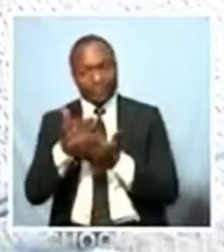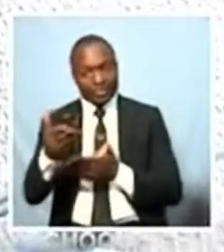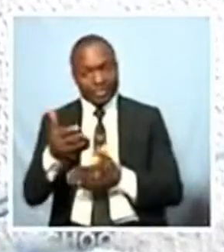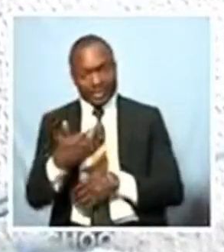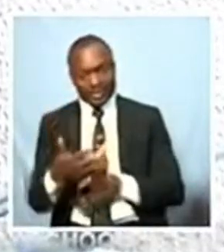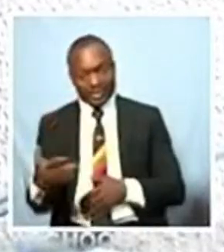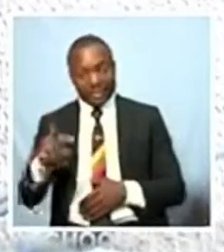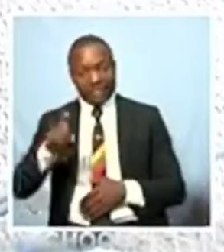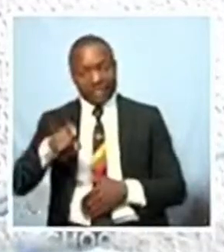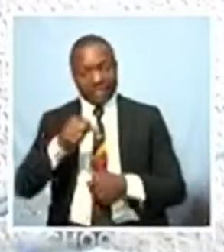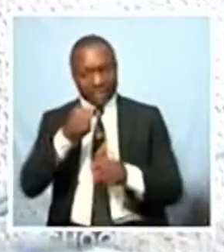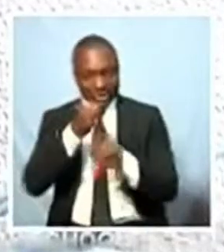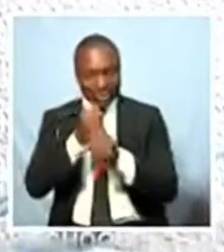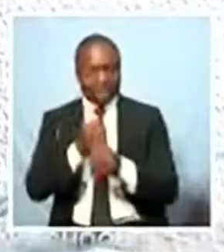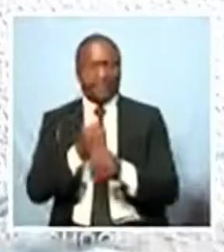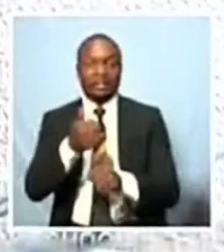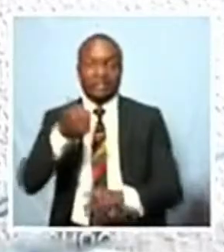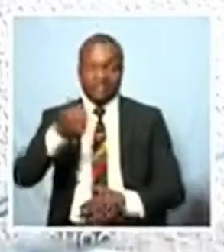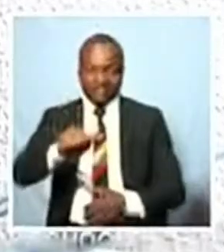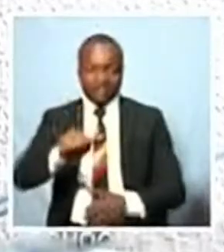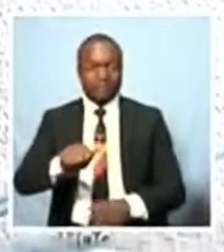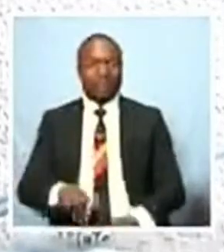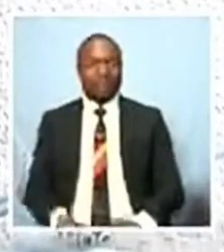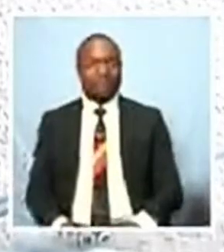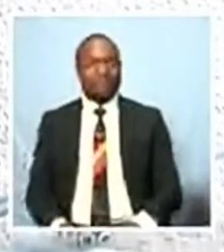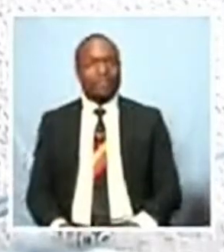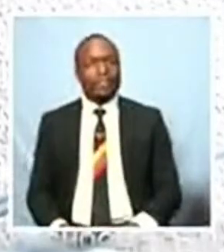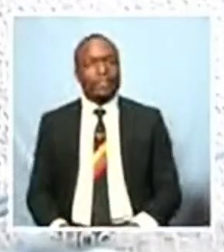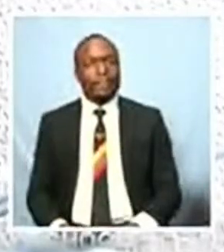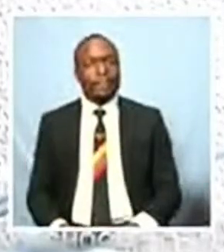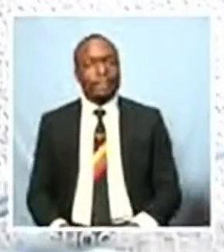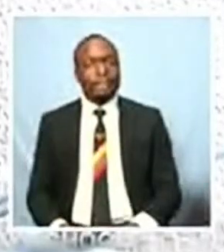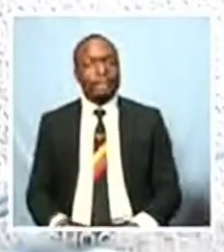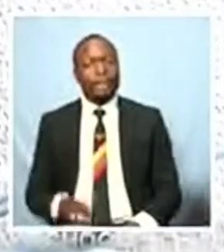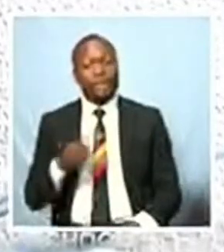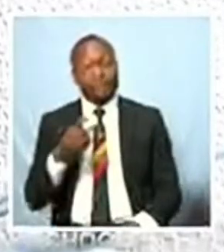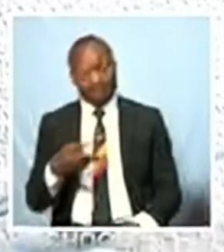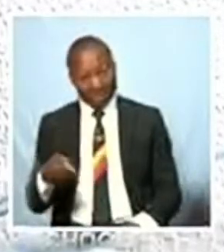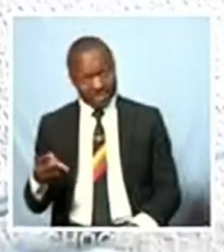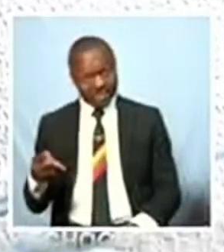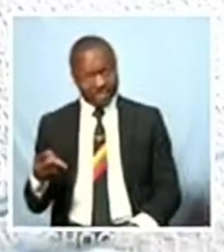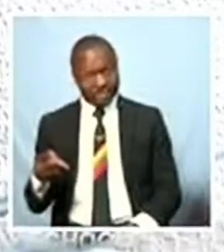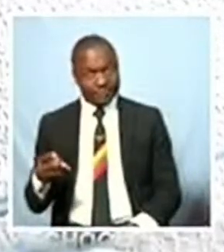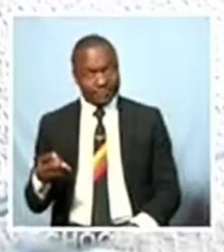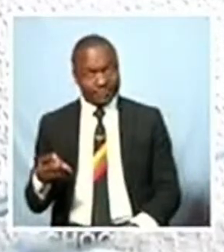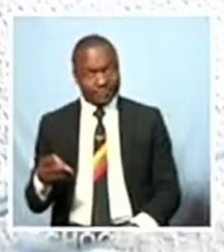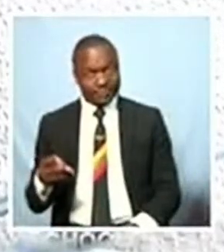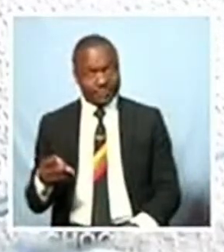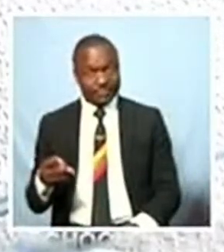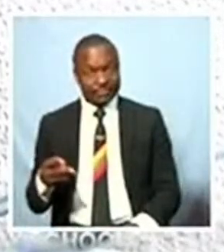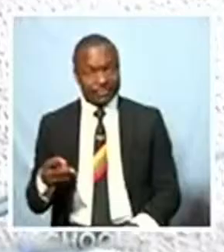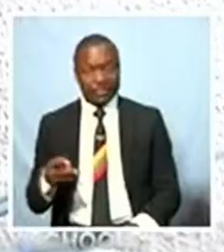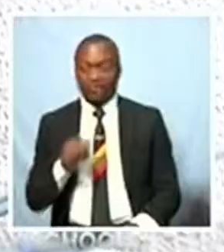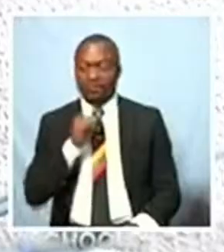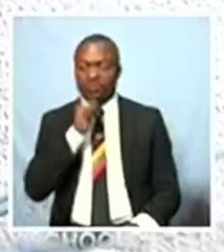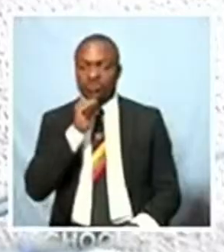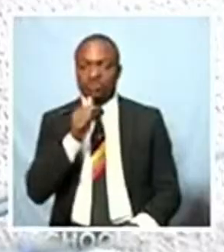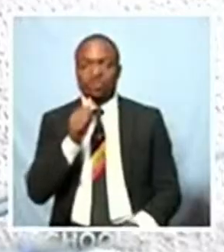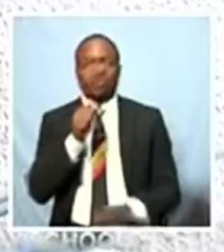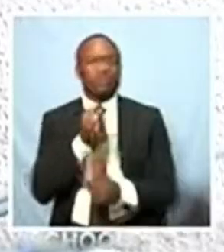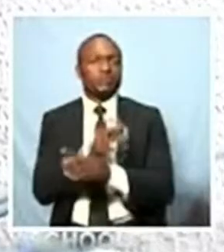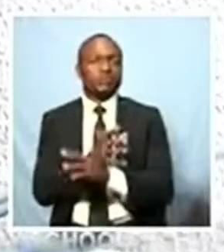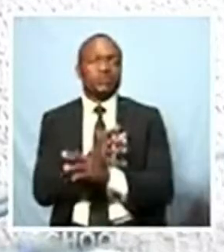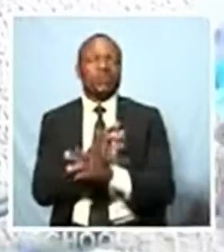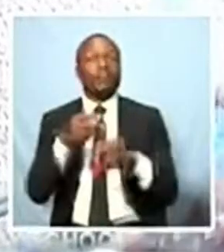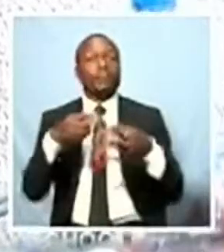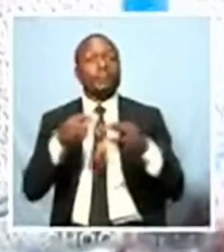10. And interestingly, the materials are inaccessible on the market.